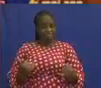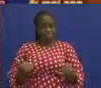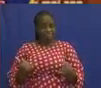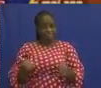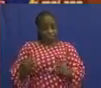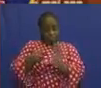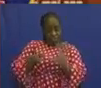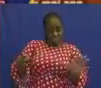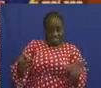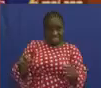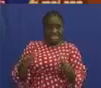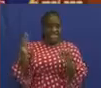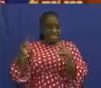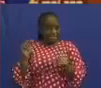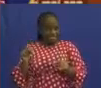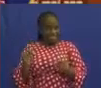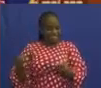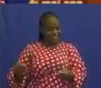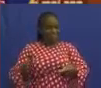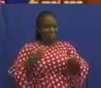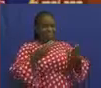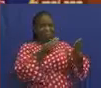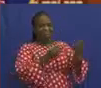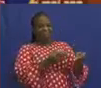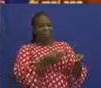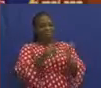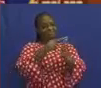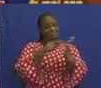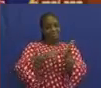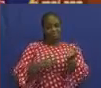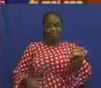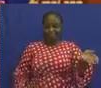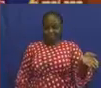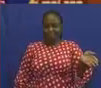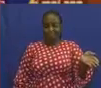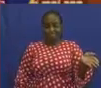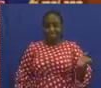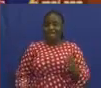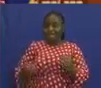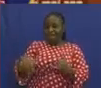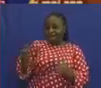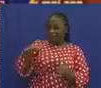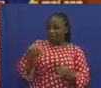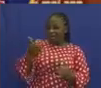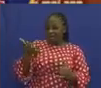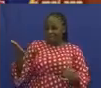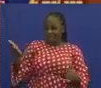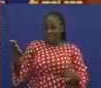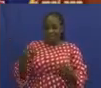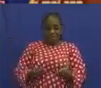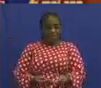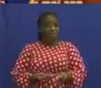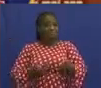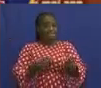needs, has presented its preliminary report, which, amongst others, recommends the establishment